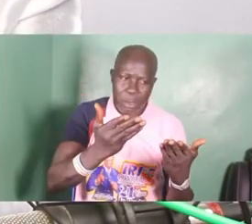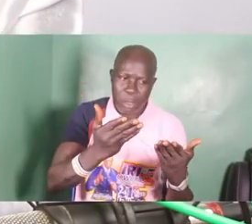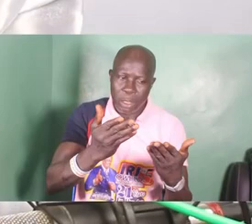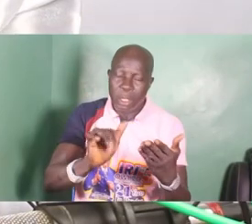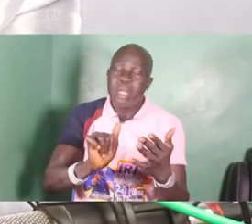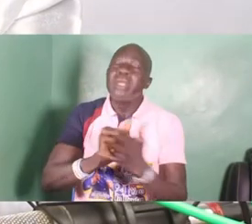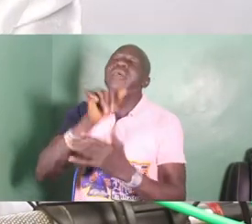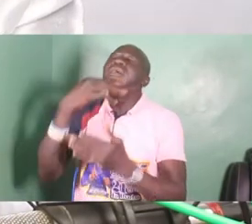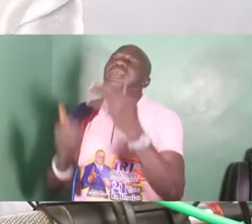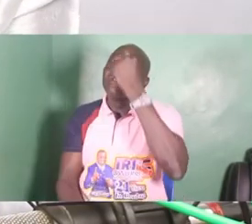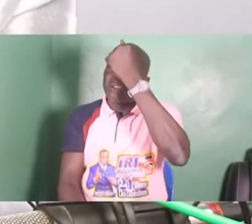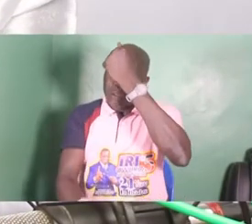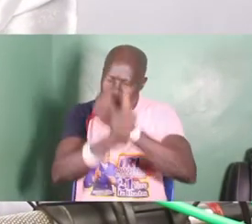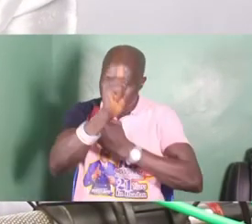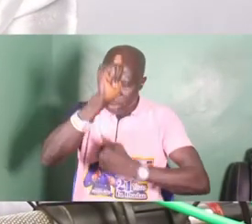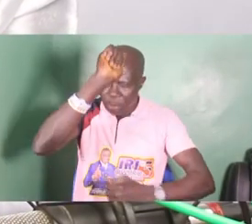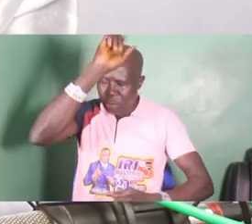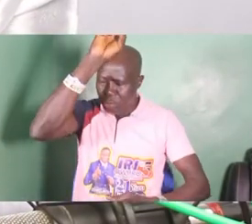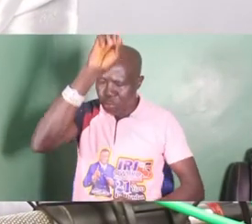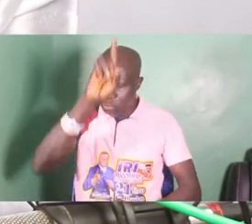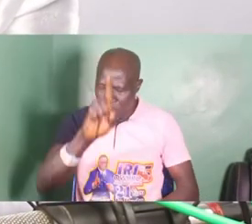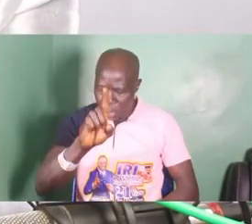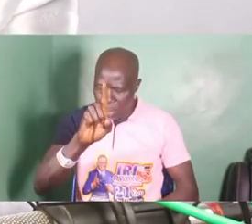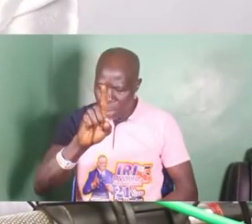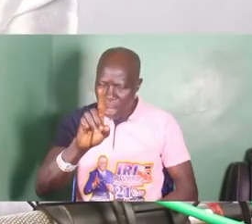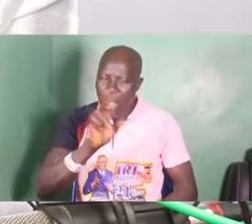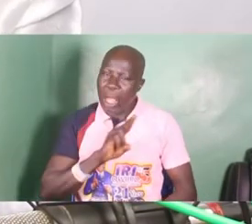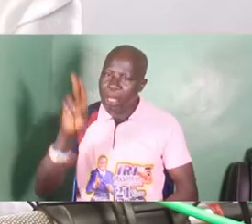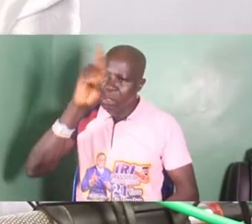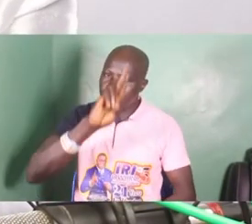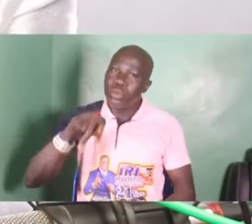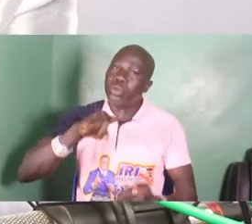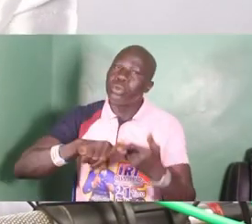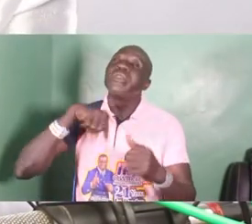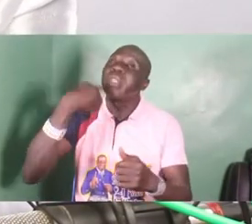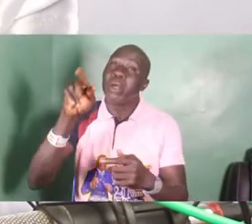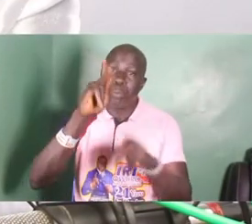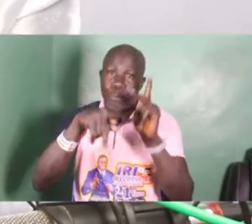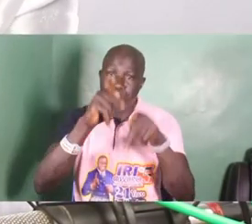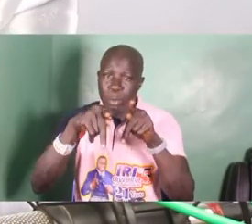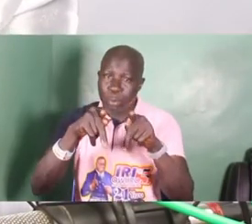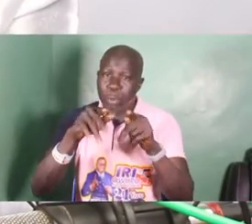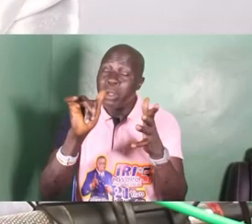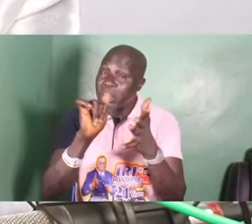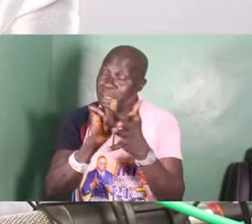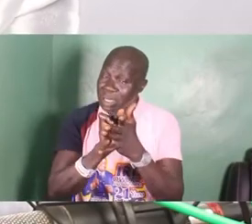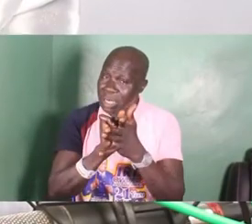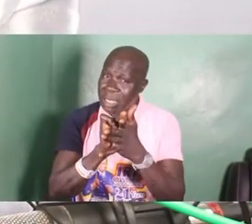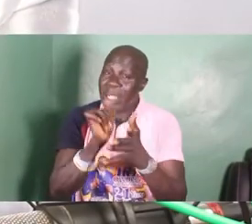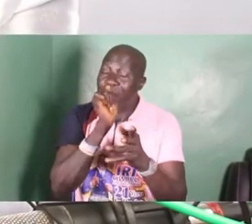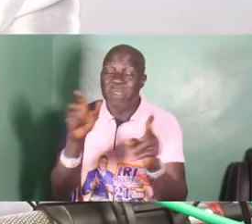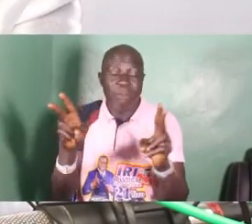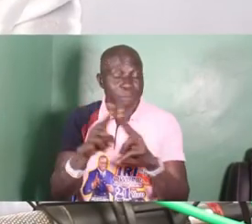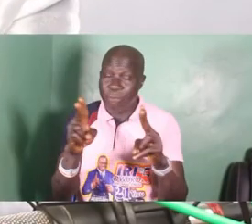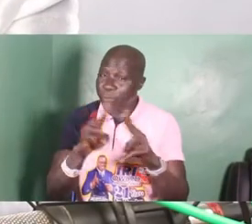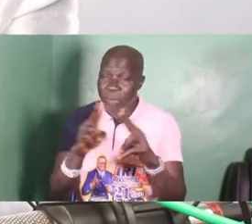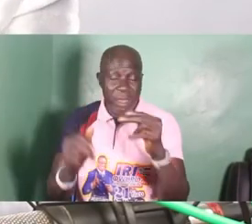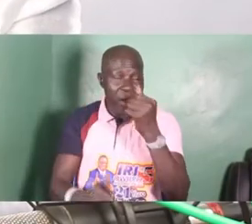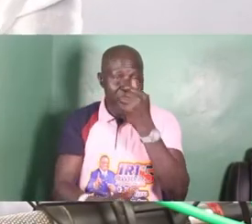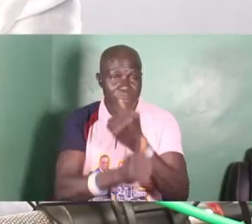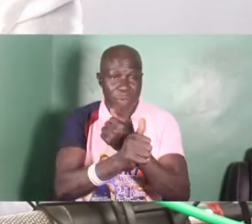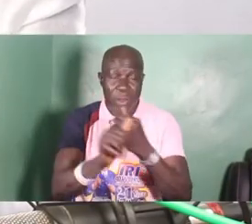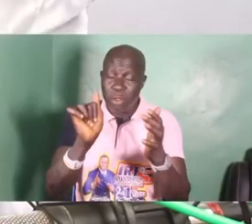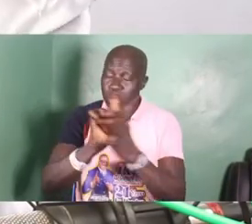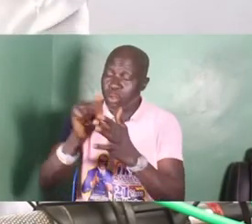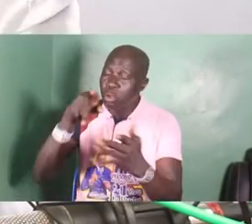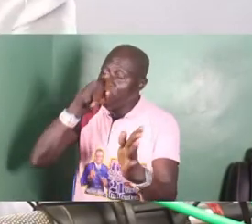carrying is a dangerous one. I used to tell people that I am very dangerous to the